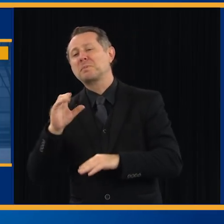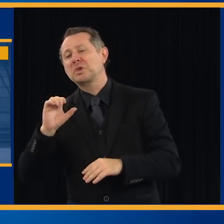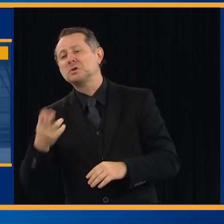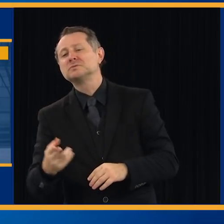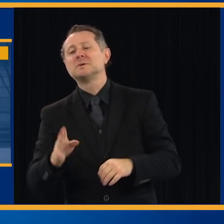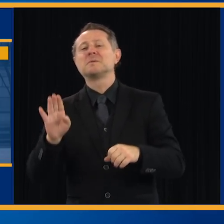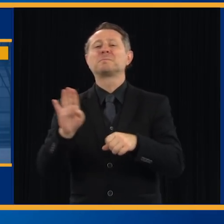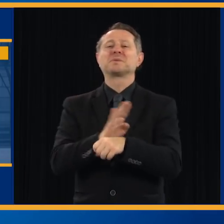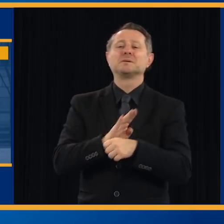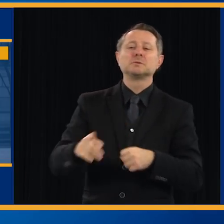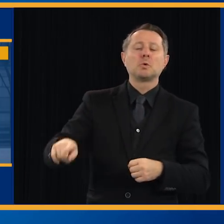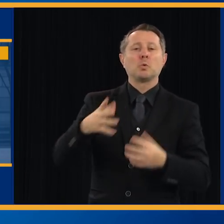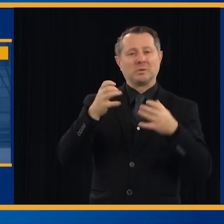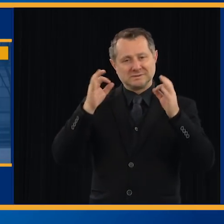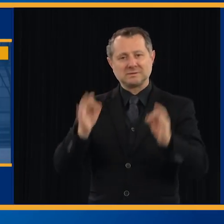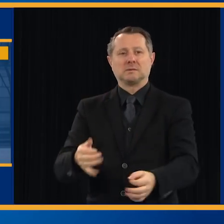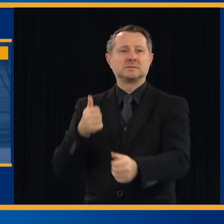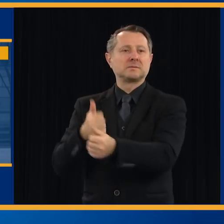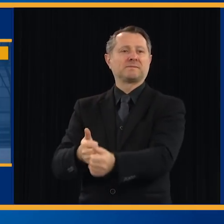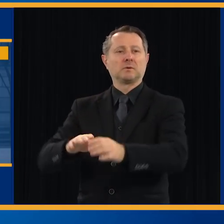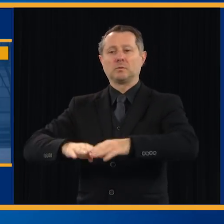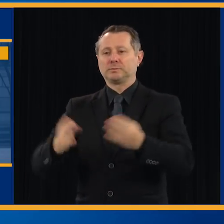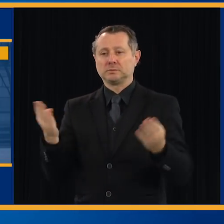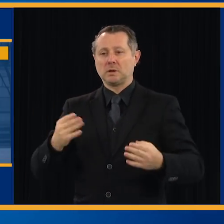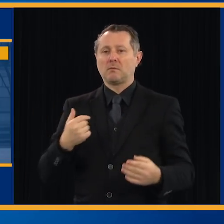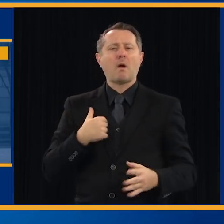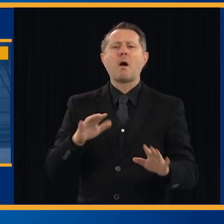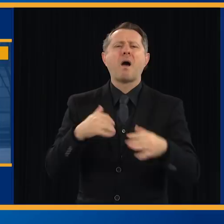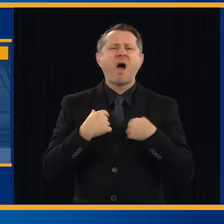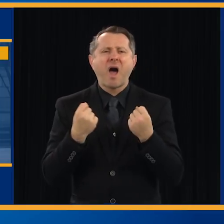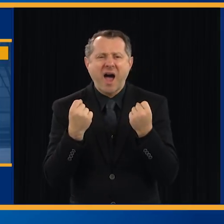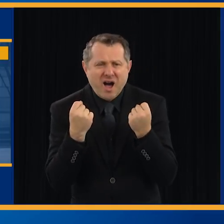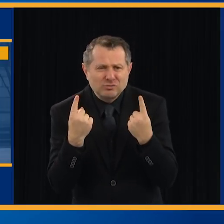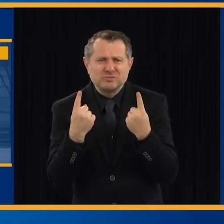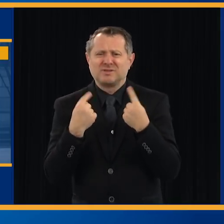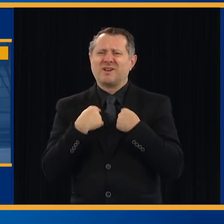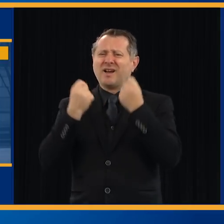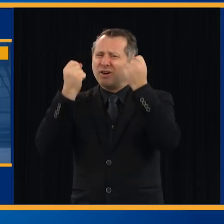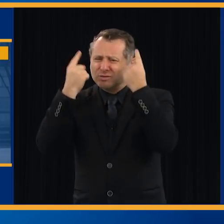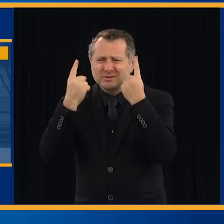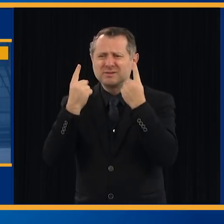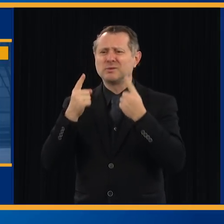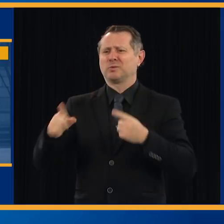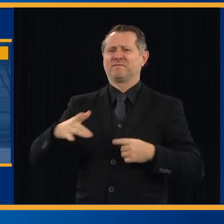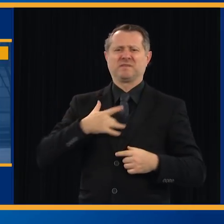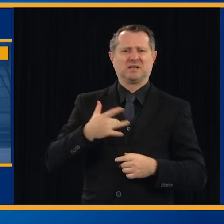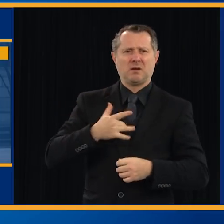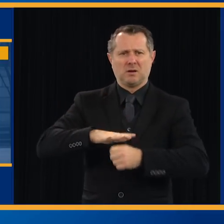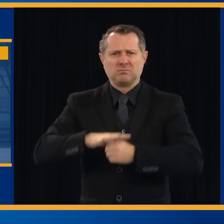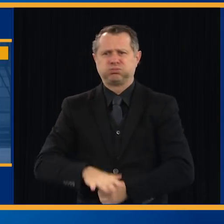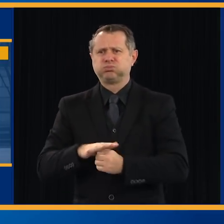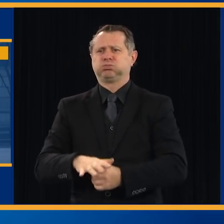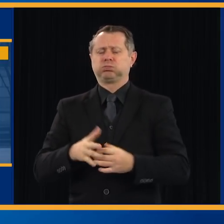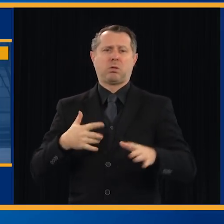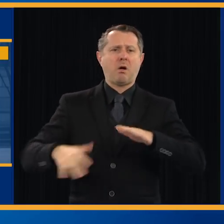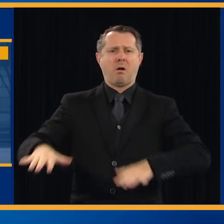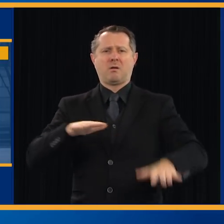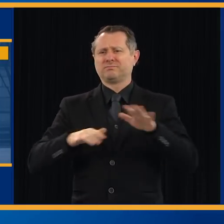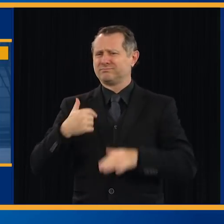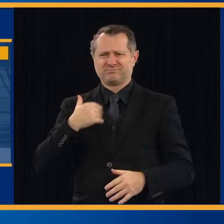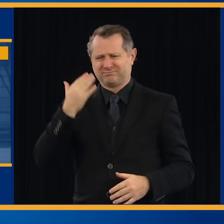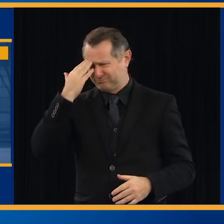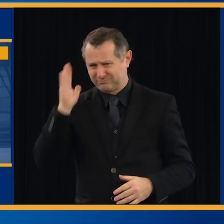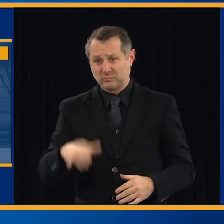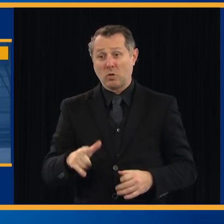decisions. I understand the pressure that the local school districts are under. I understand the pressure that the local